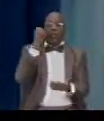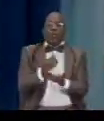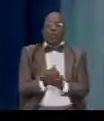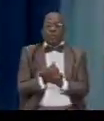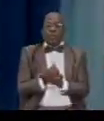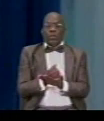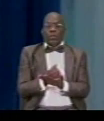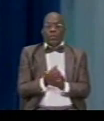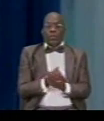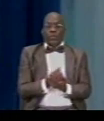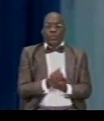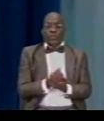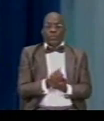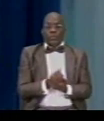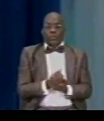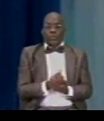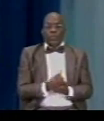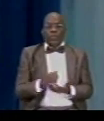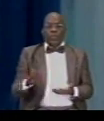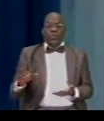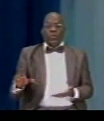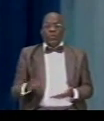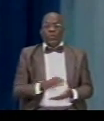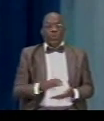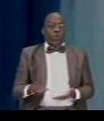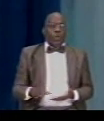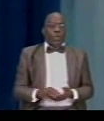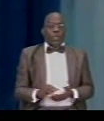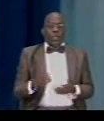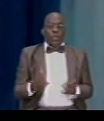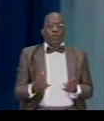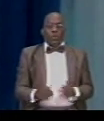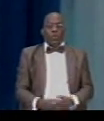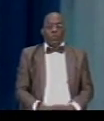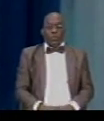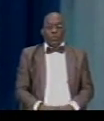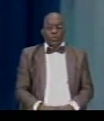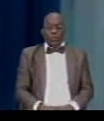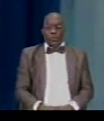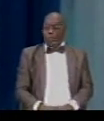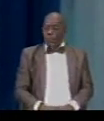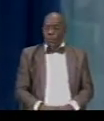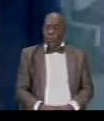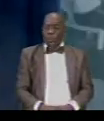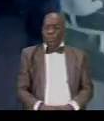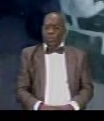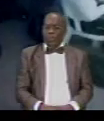Amen. Right, we have choir ministration from the nations.